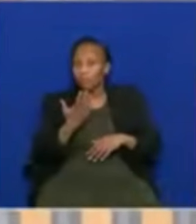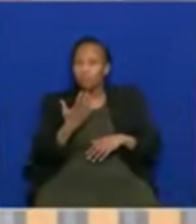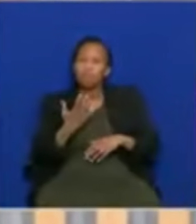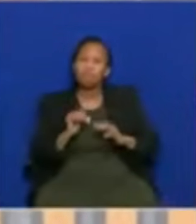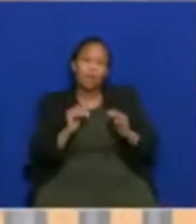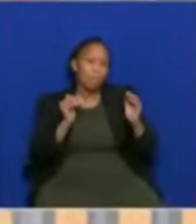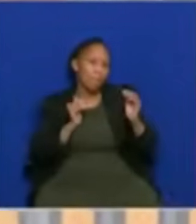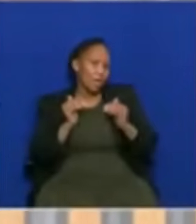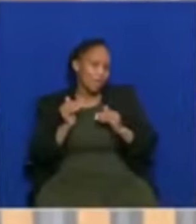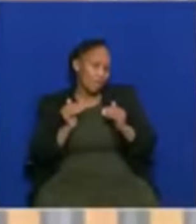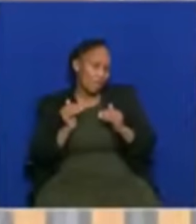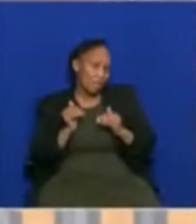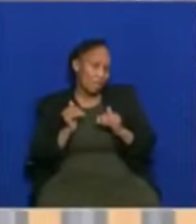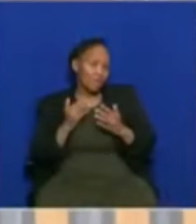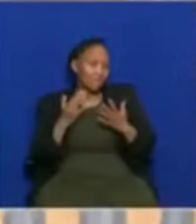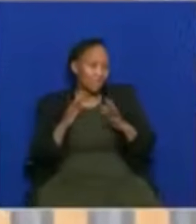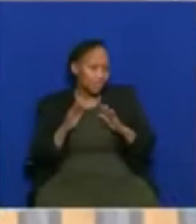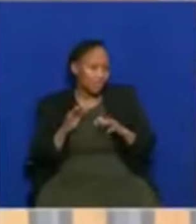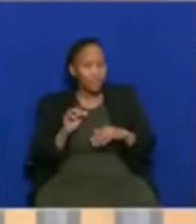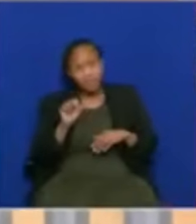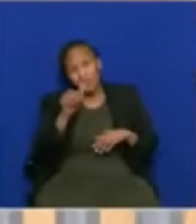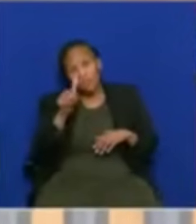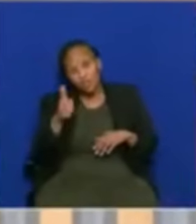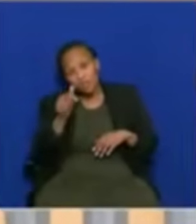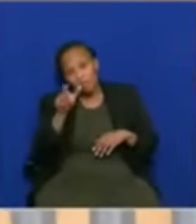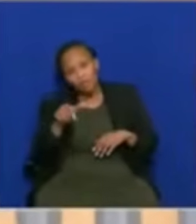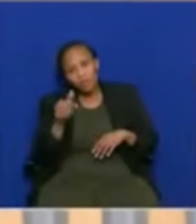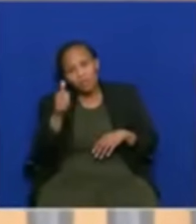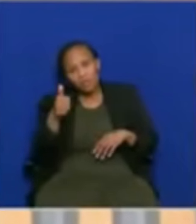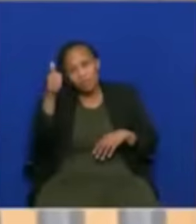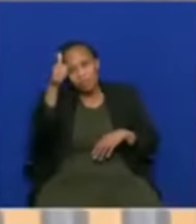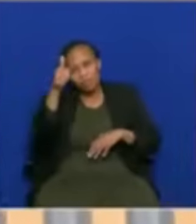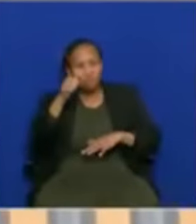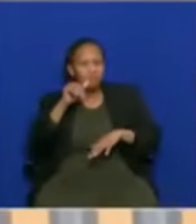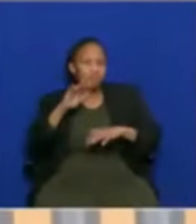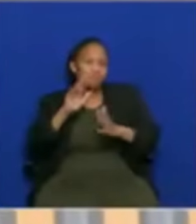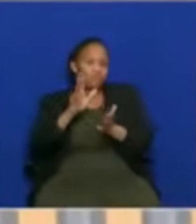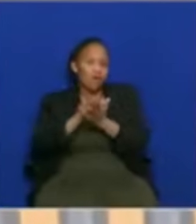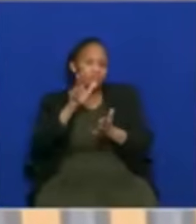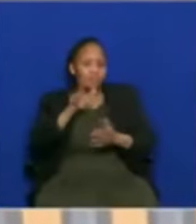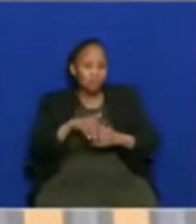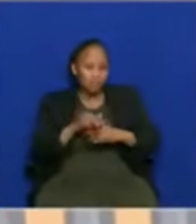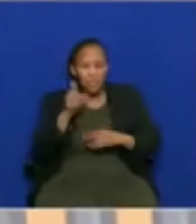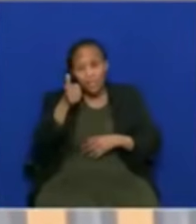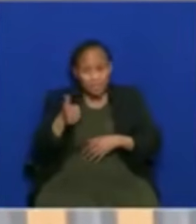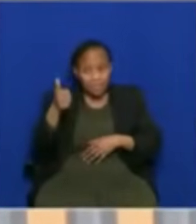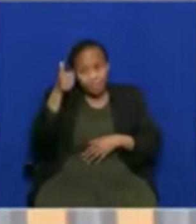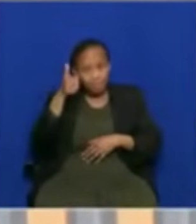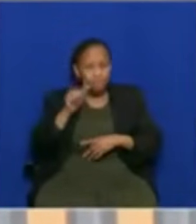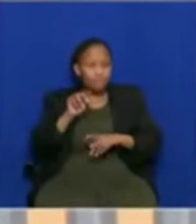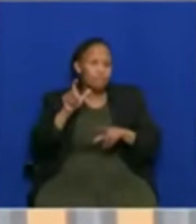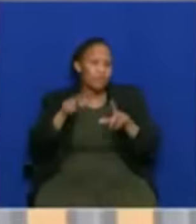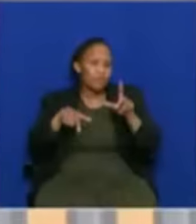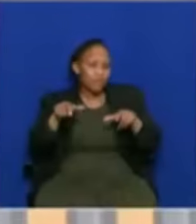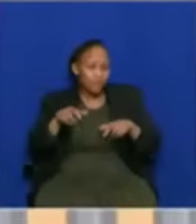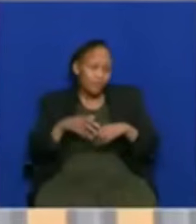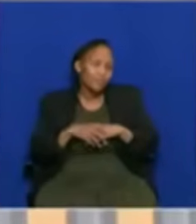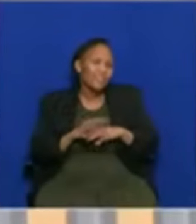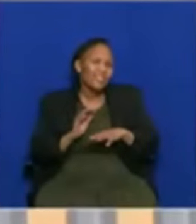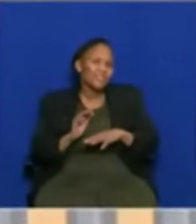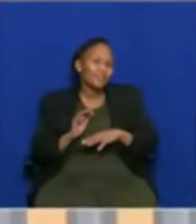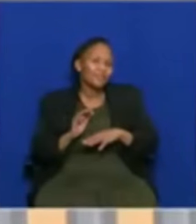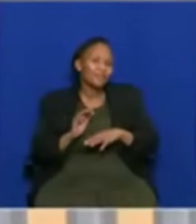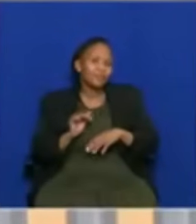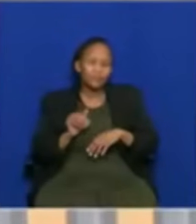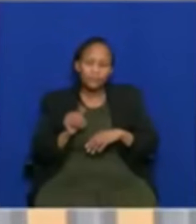up gets to approve. Now, that higher up people beyond you, so it's you, but it moves